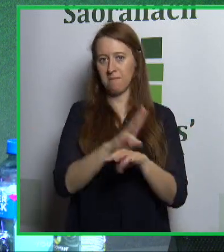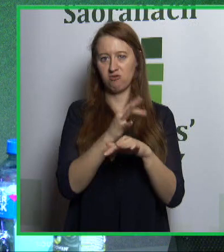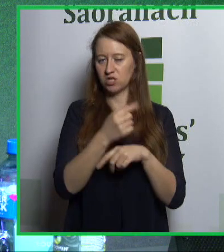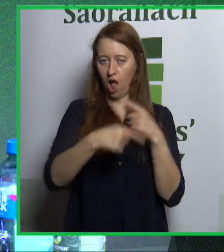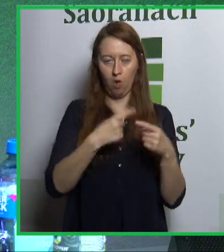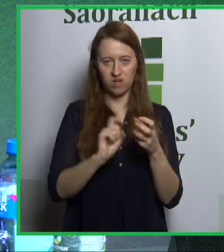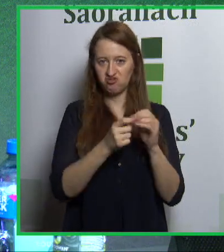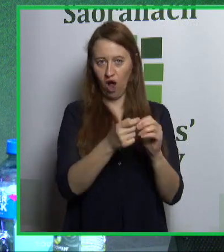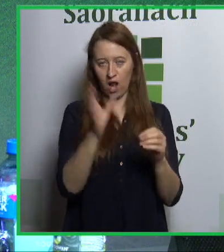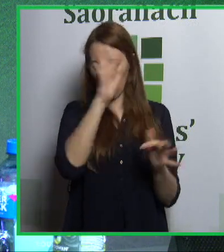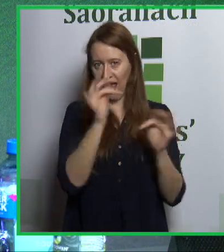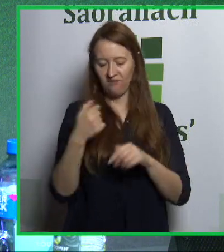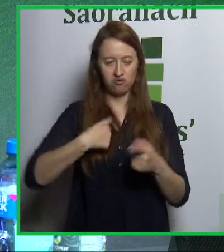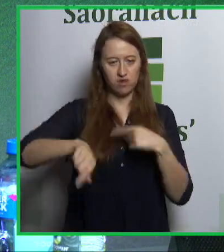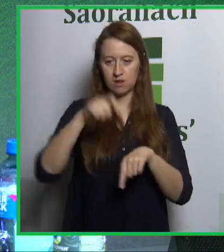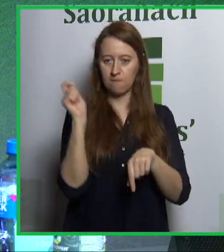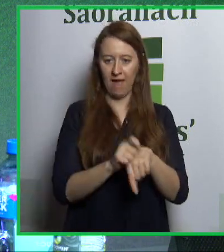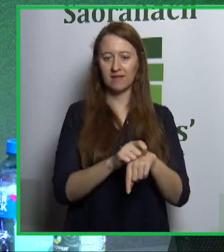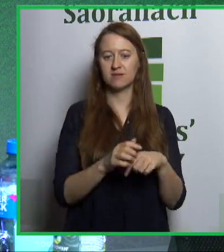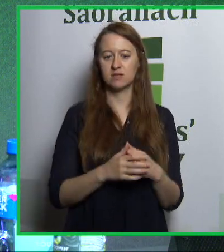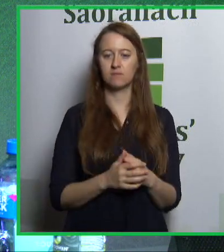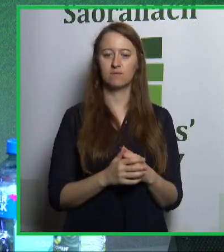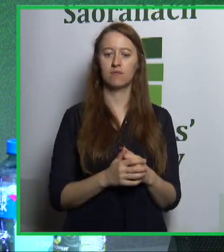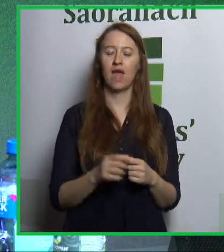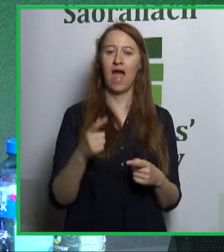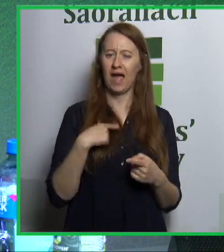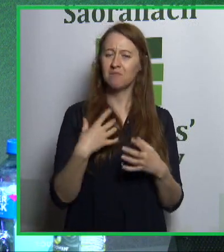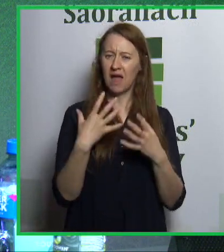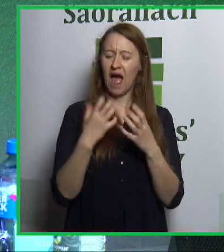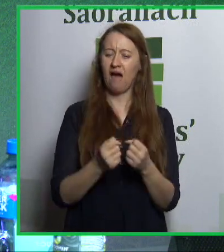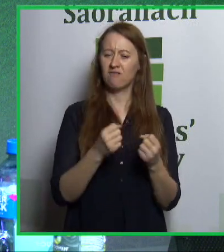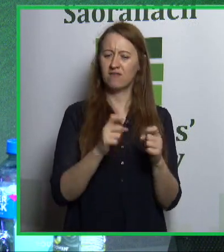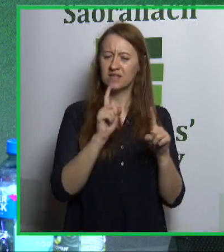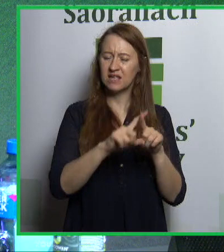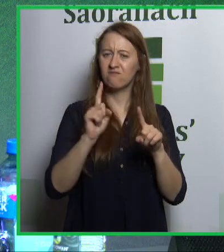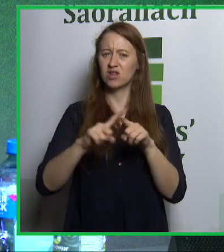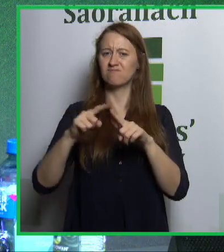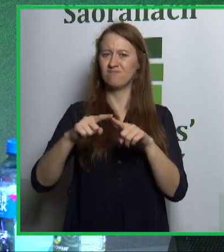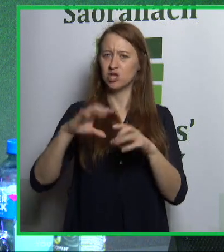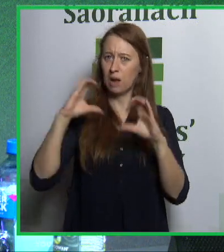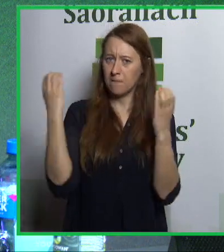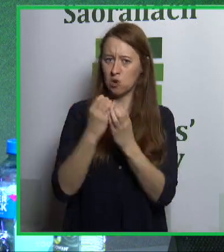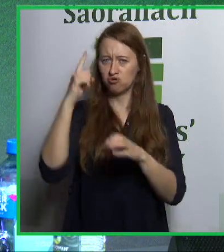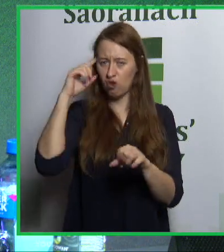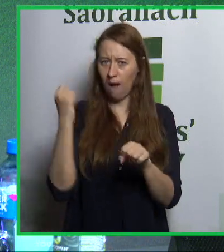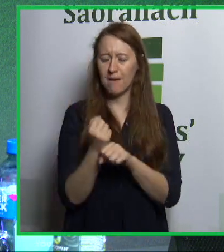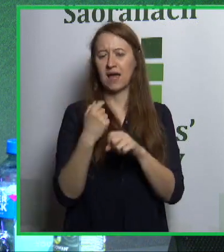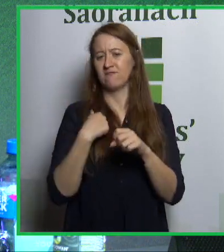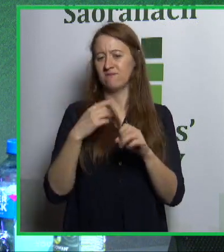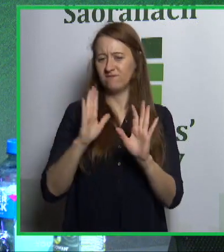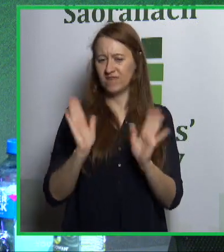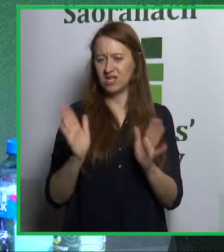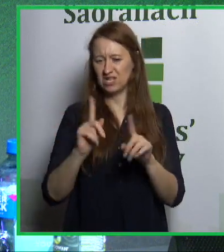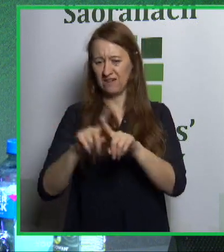And, you know, I had household level traumas, I had community traumas that I experienced very young that